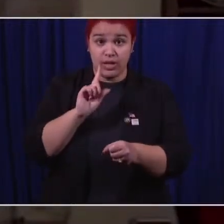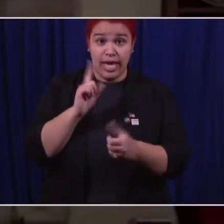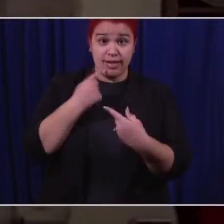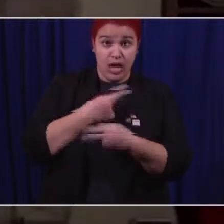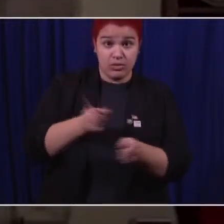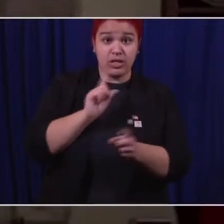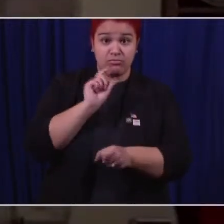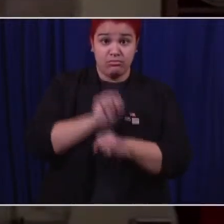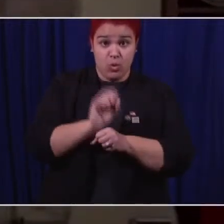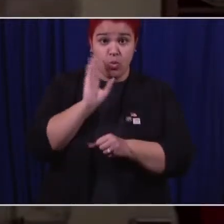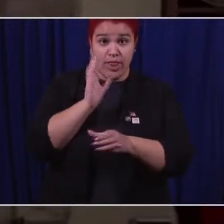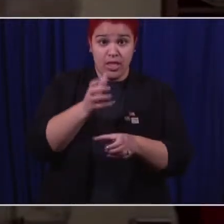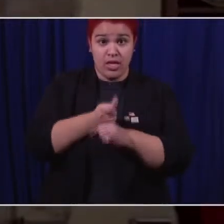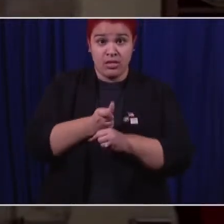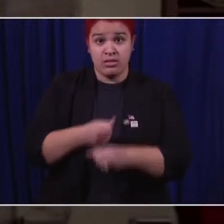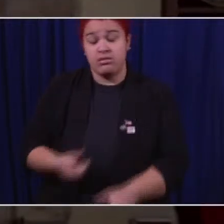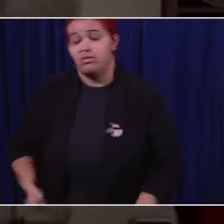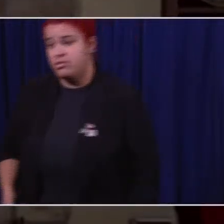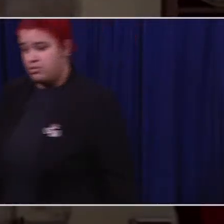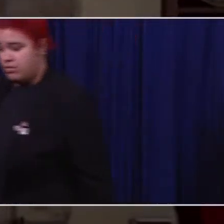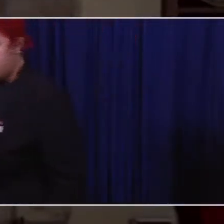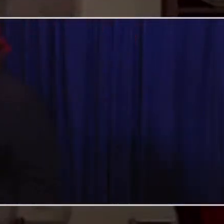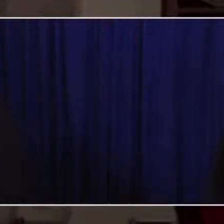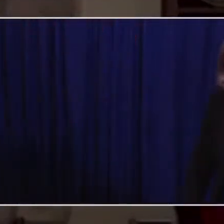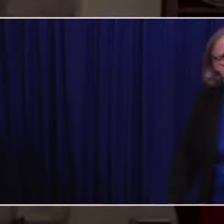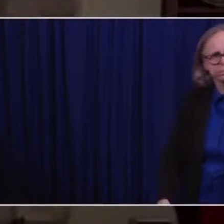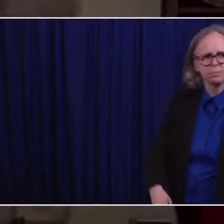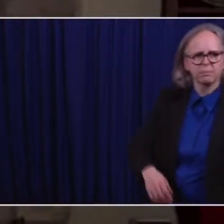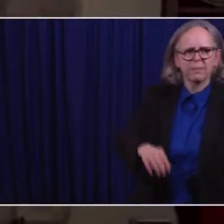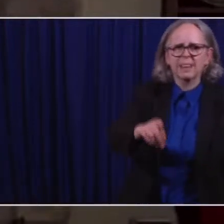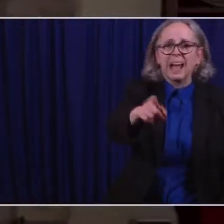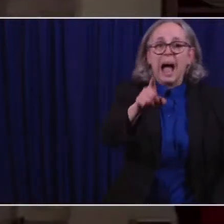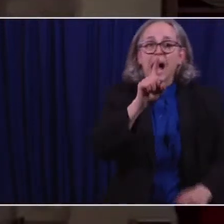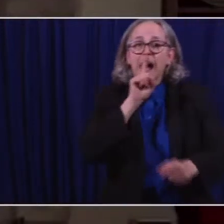wait for the White House to do that.